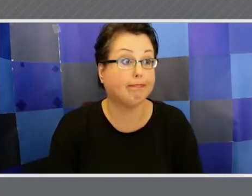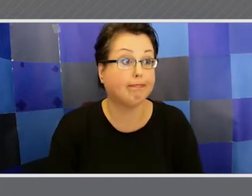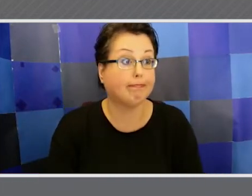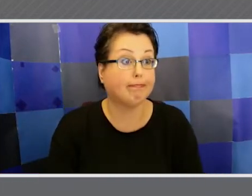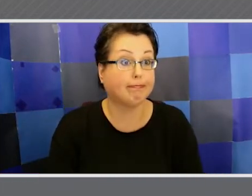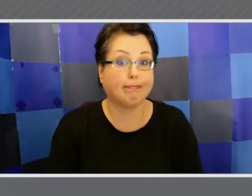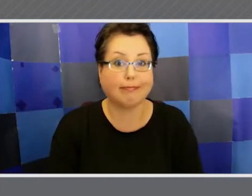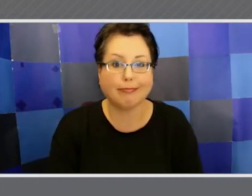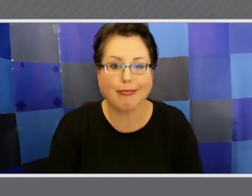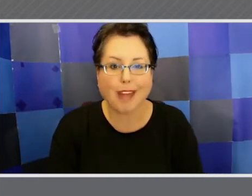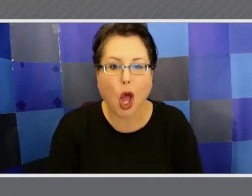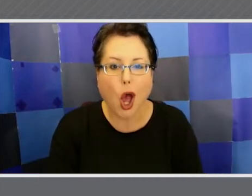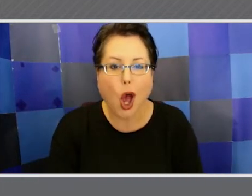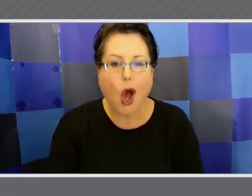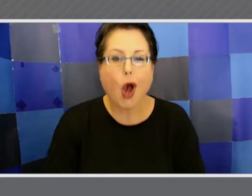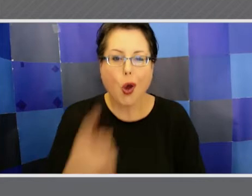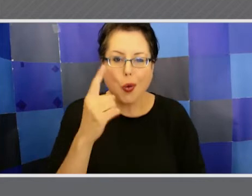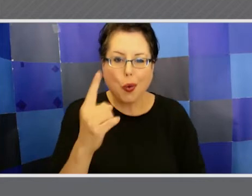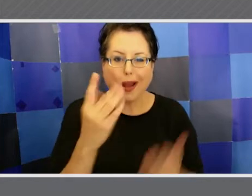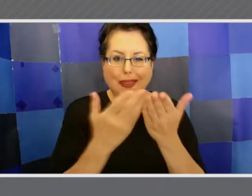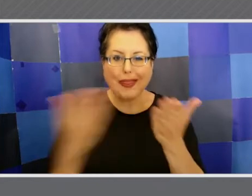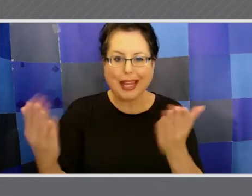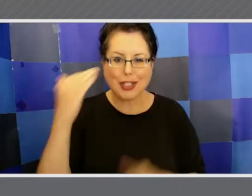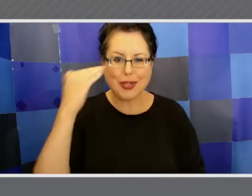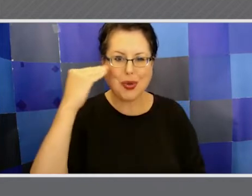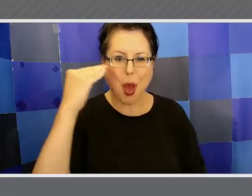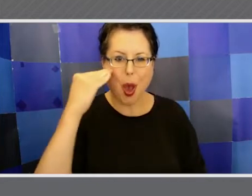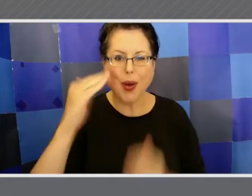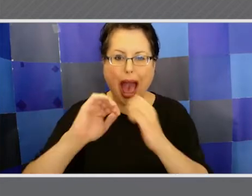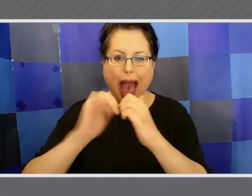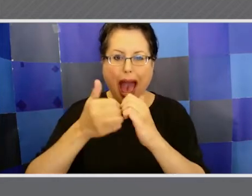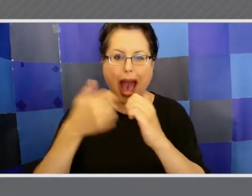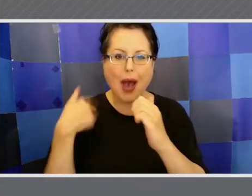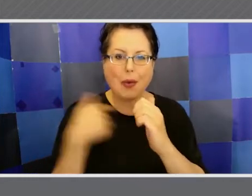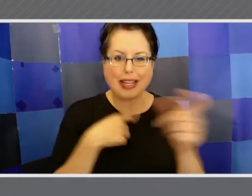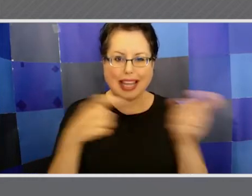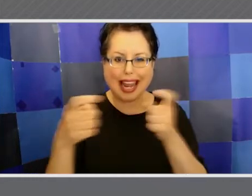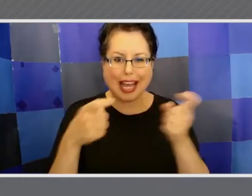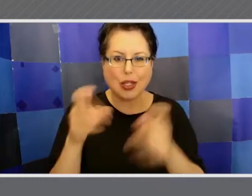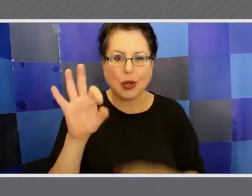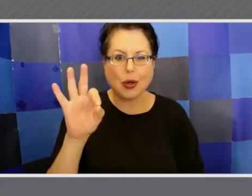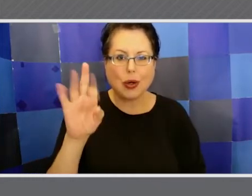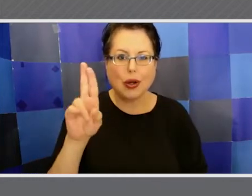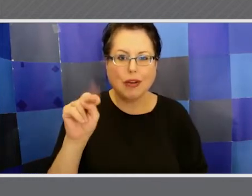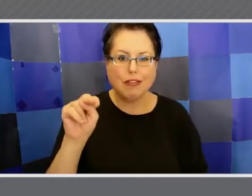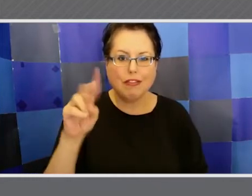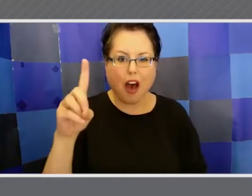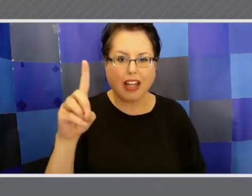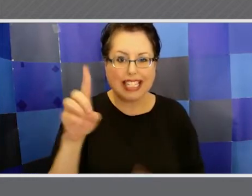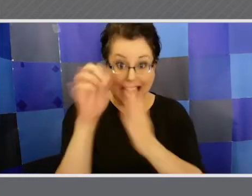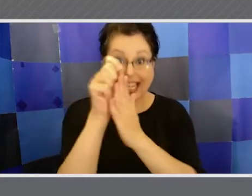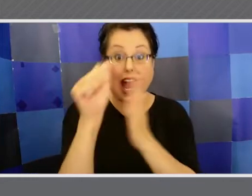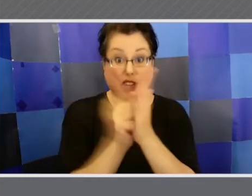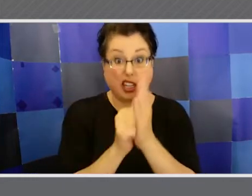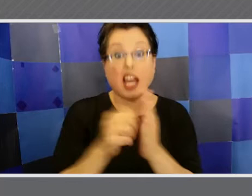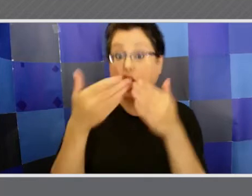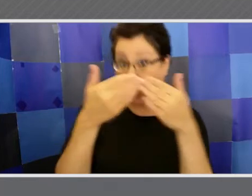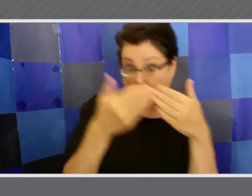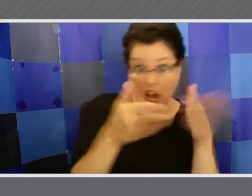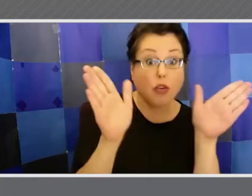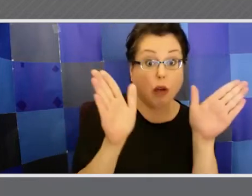One thing to note also is, how do we handle our fund accounting? The general fund is the main accounting fund for